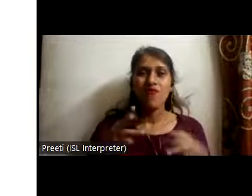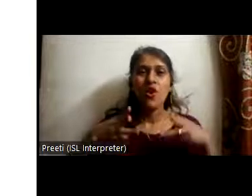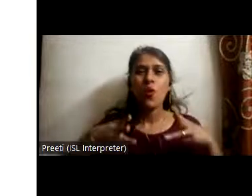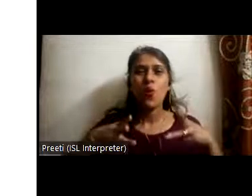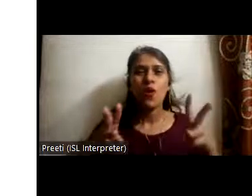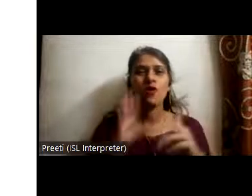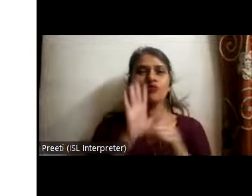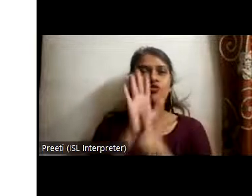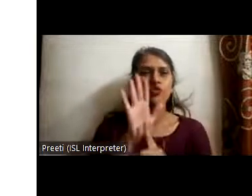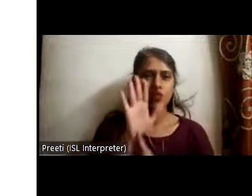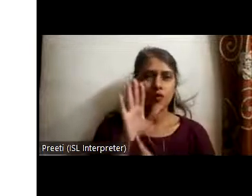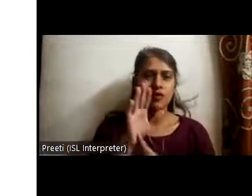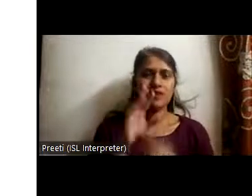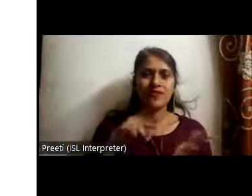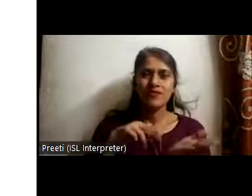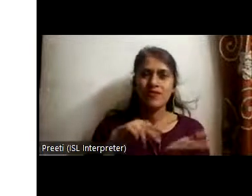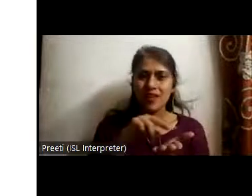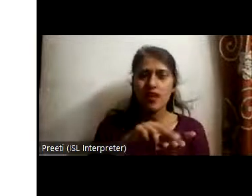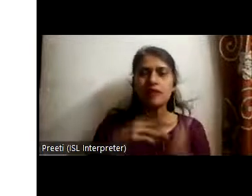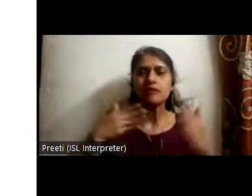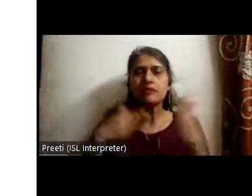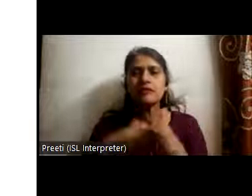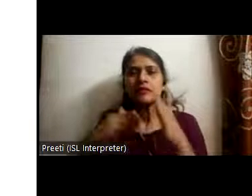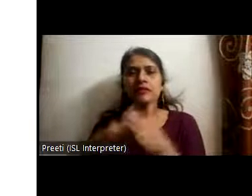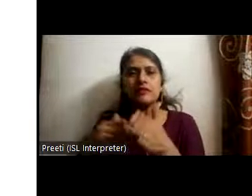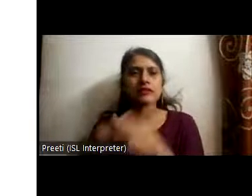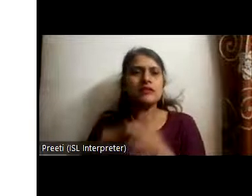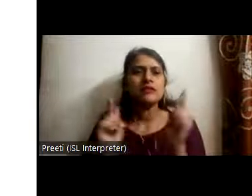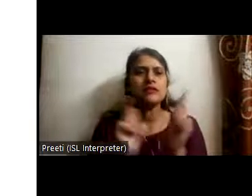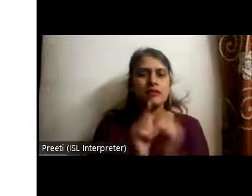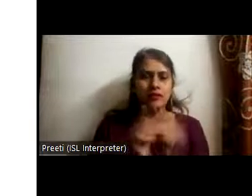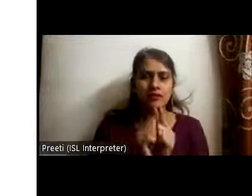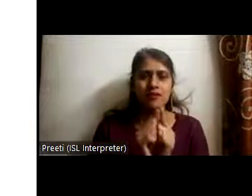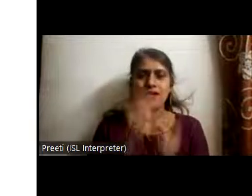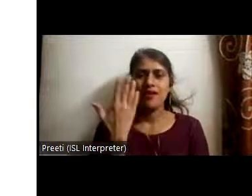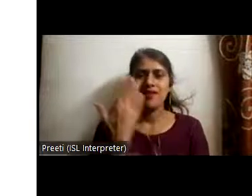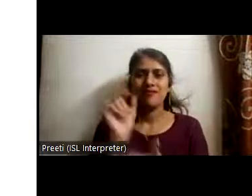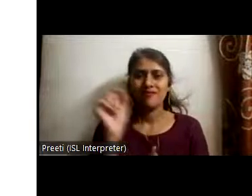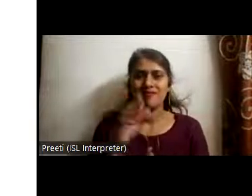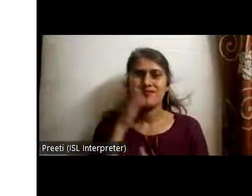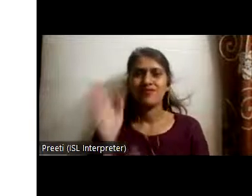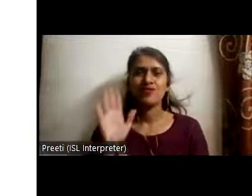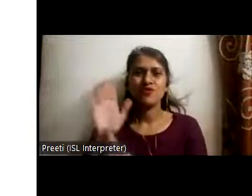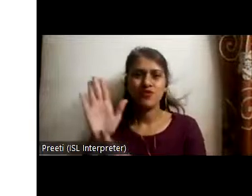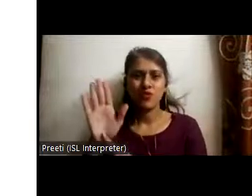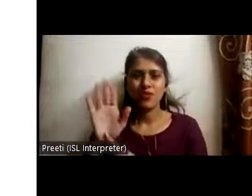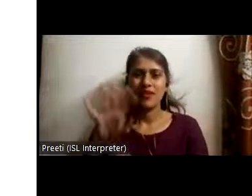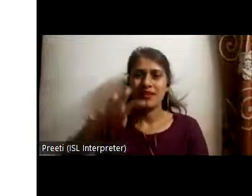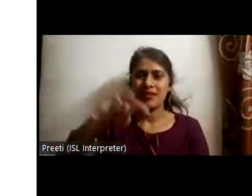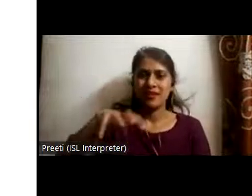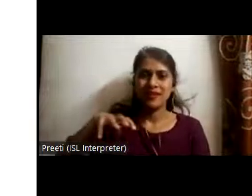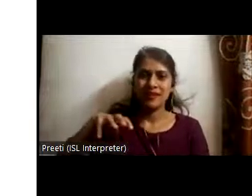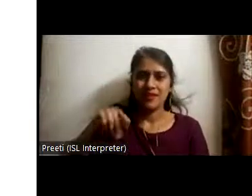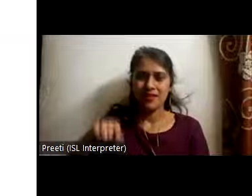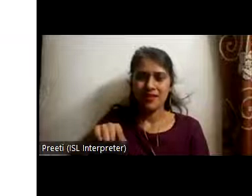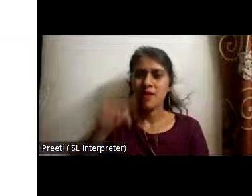wheels of the wheelchairs get stuck. The picture on your right, you see the wheels get stuck on the grates of the drains